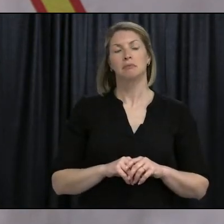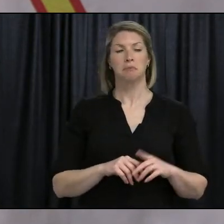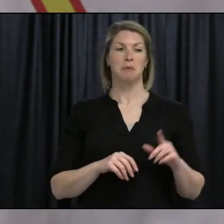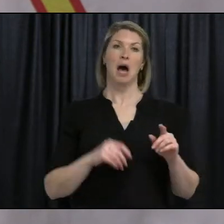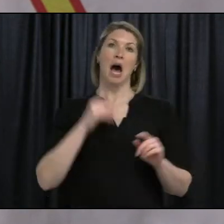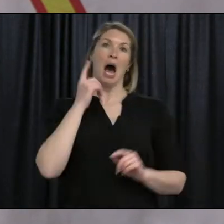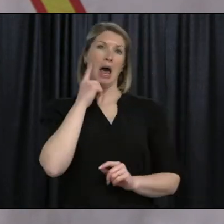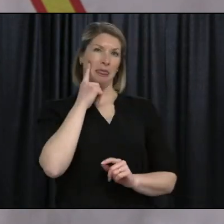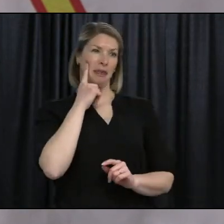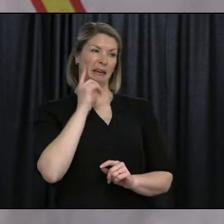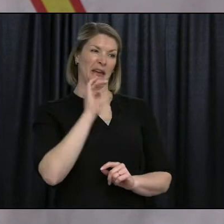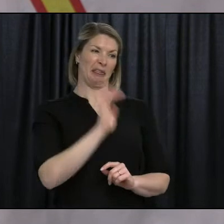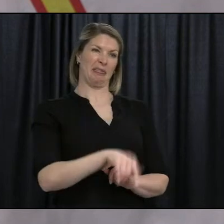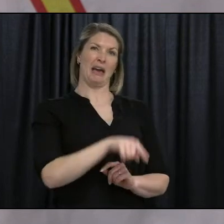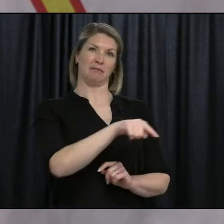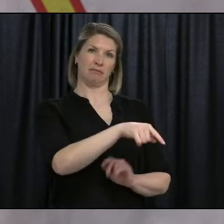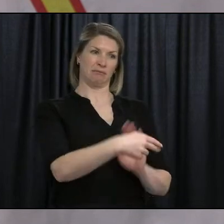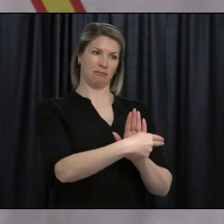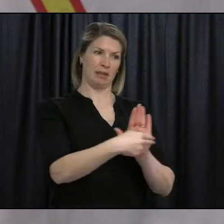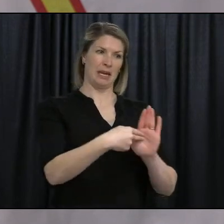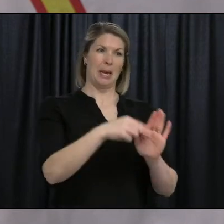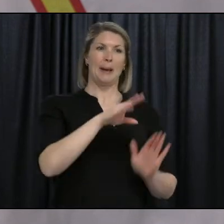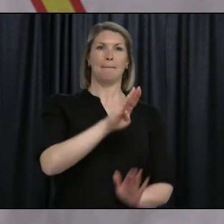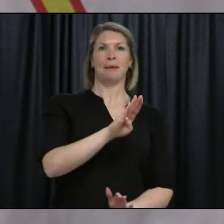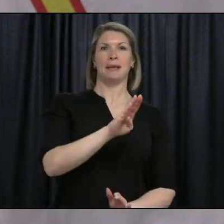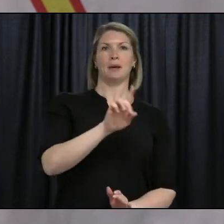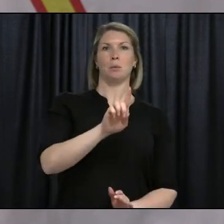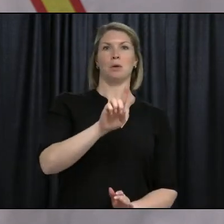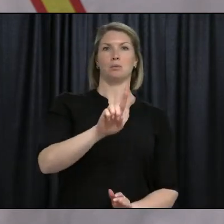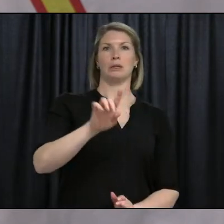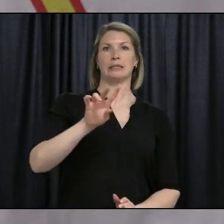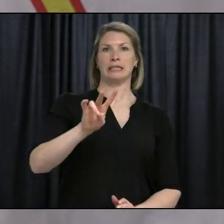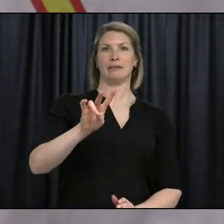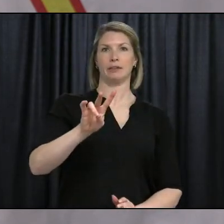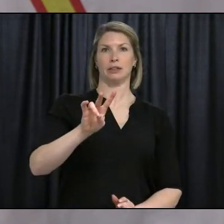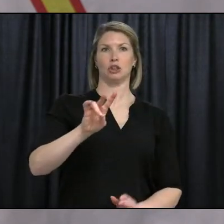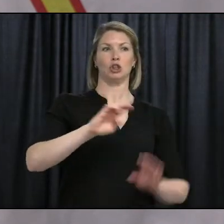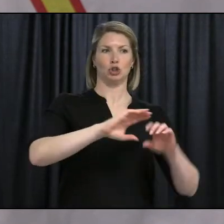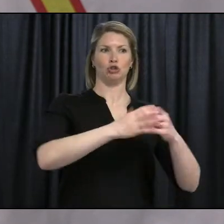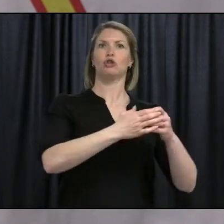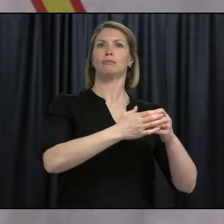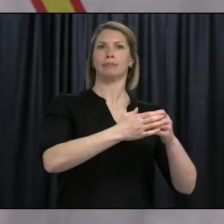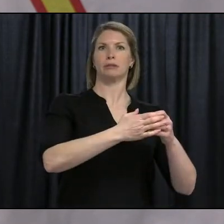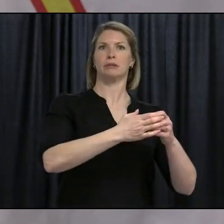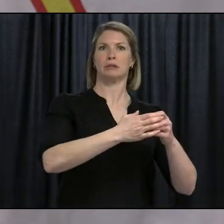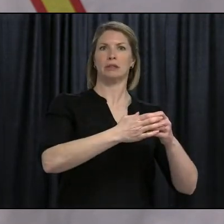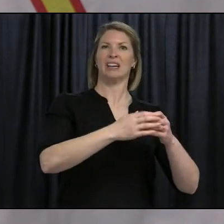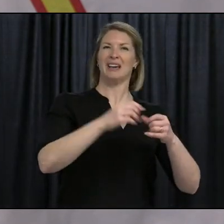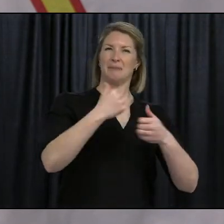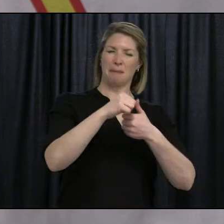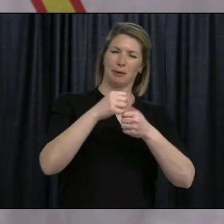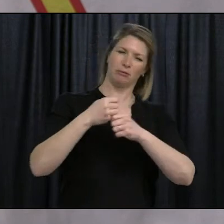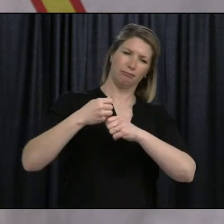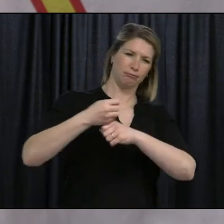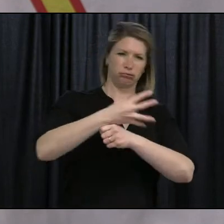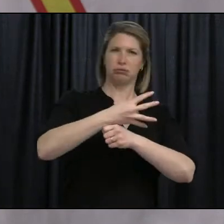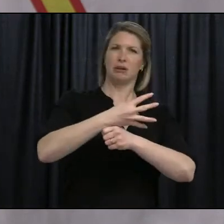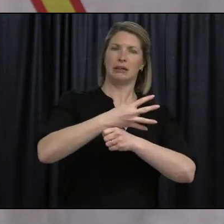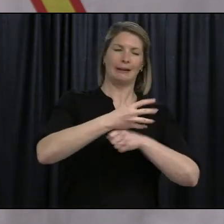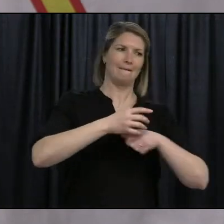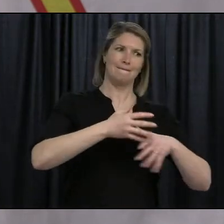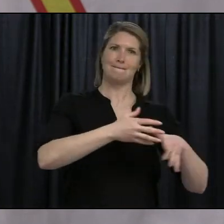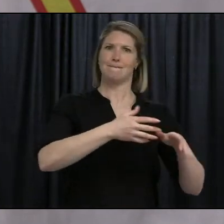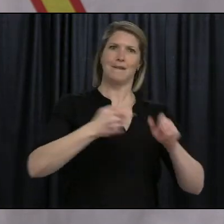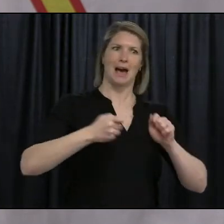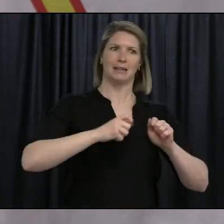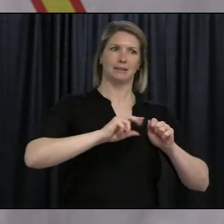like a B117 cluster, and so we want to make sure, we've all seen how quickly that can spread. So we want to